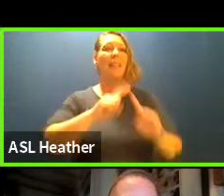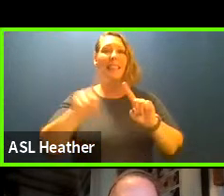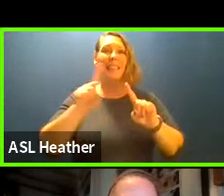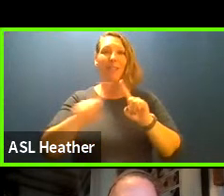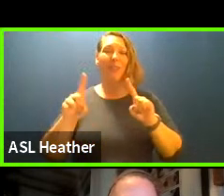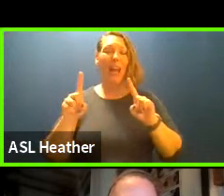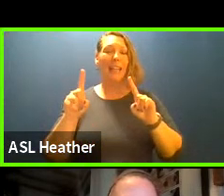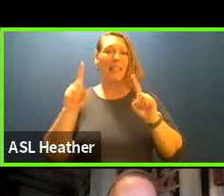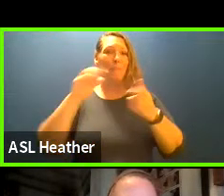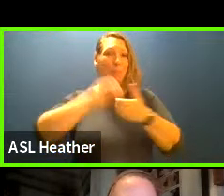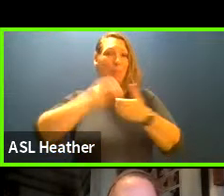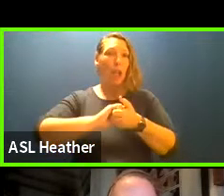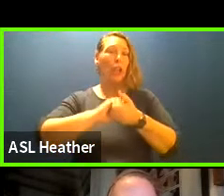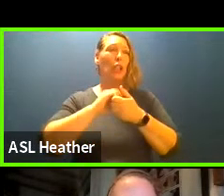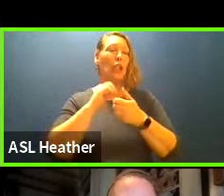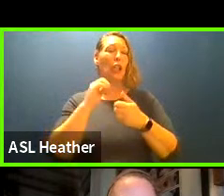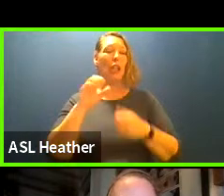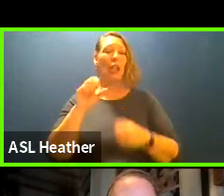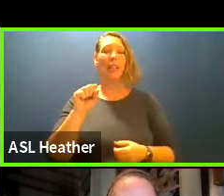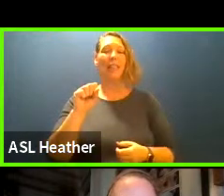and stakeholders who are,